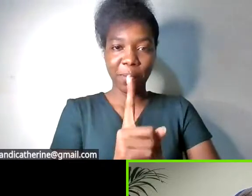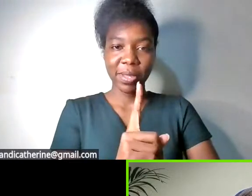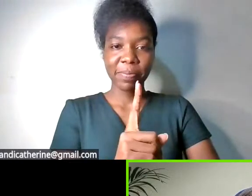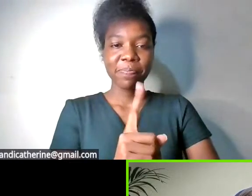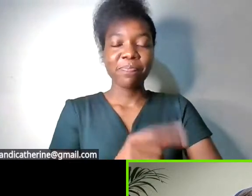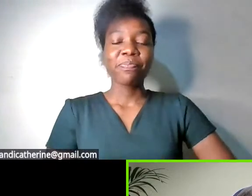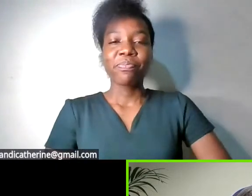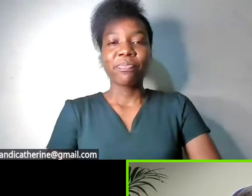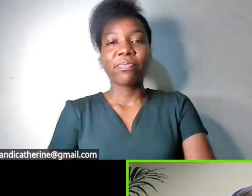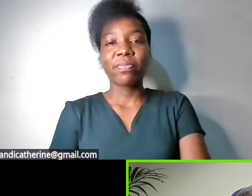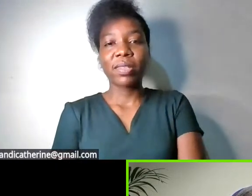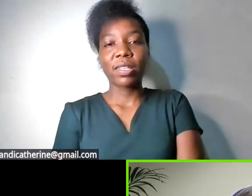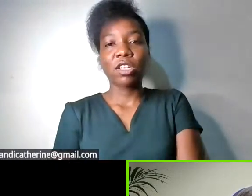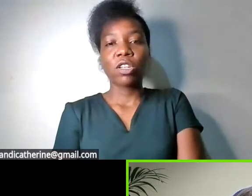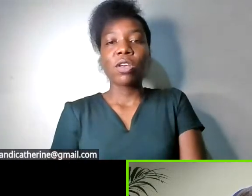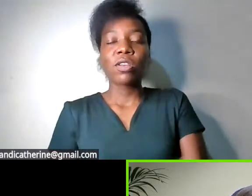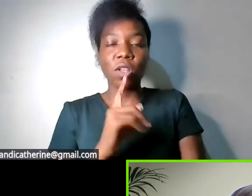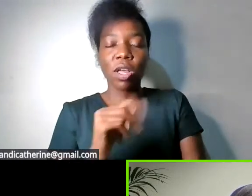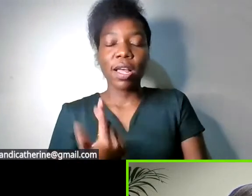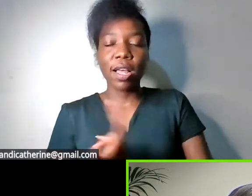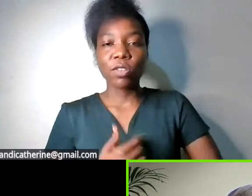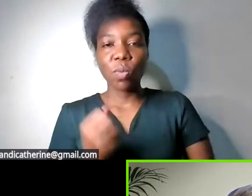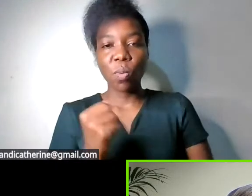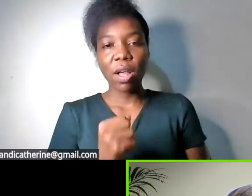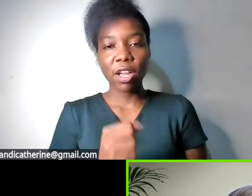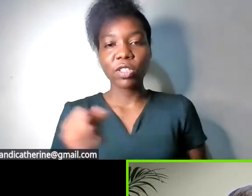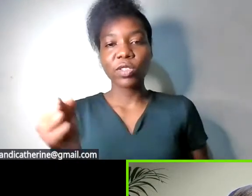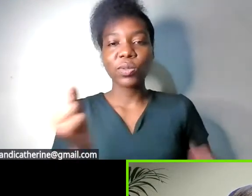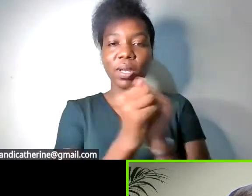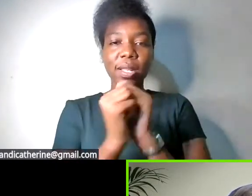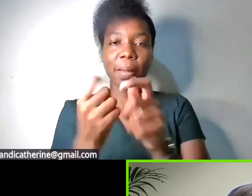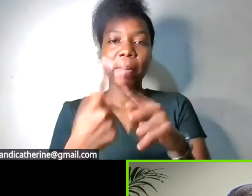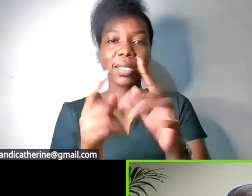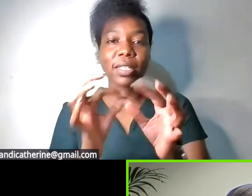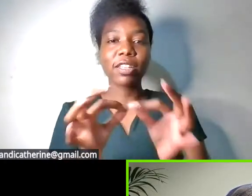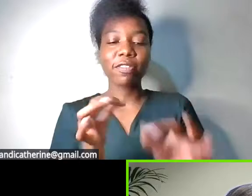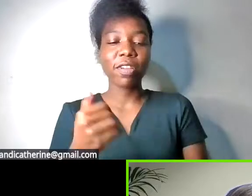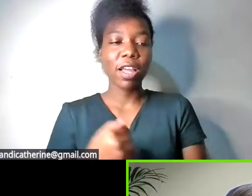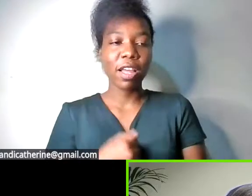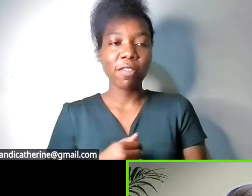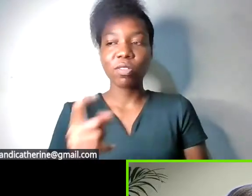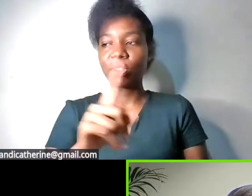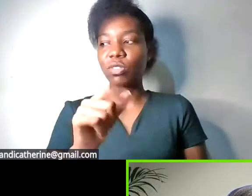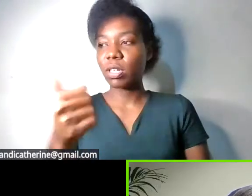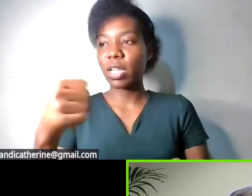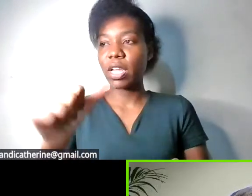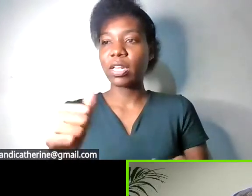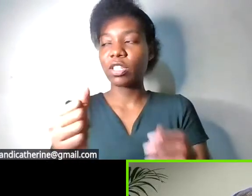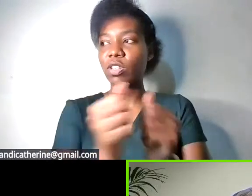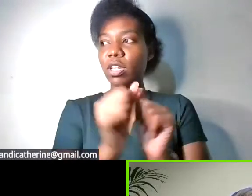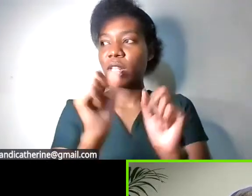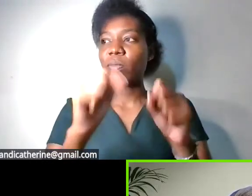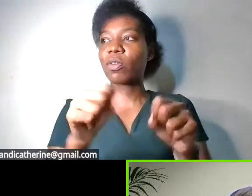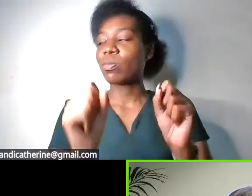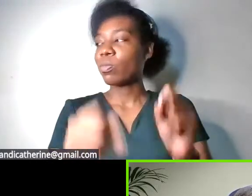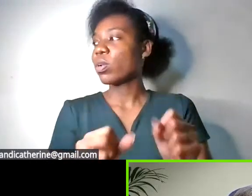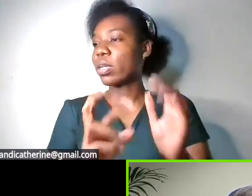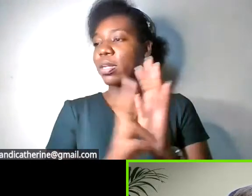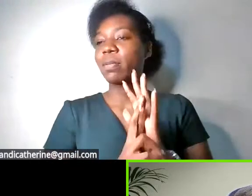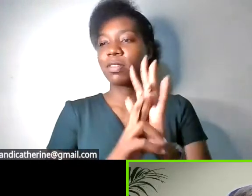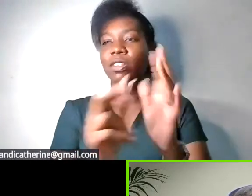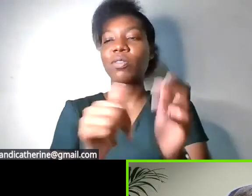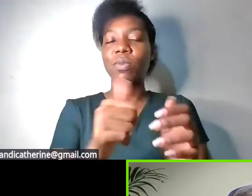we work together, but if you have any queries about TIE, I will be able to handle that. I work with